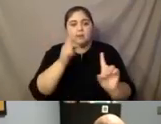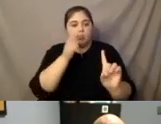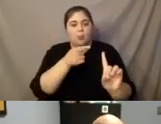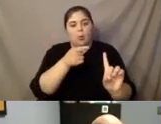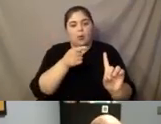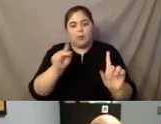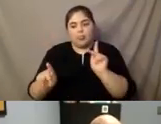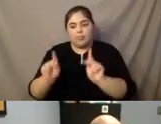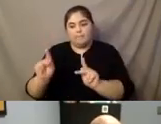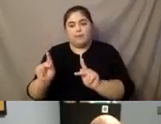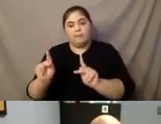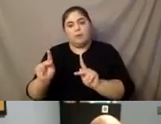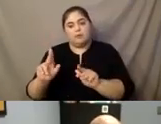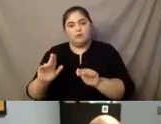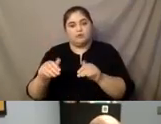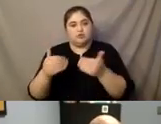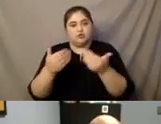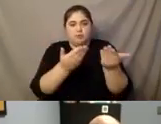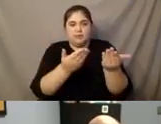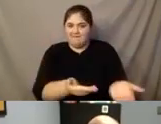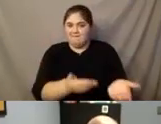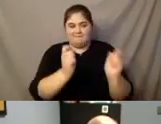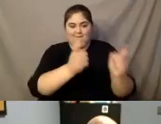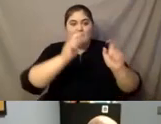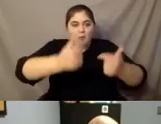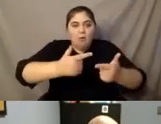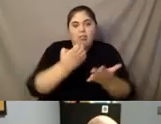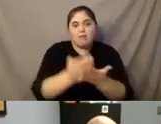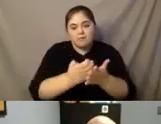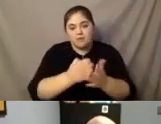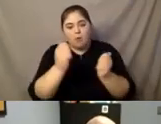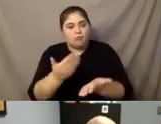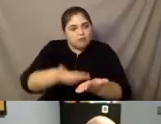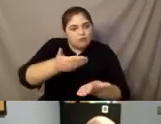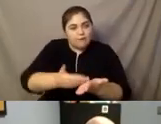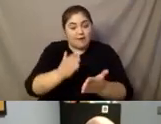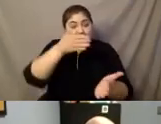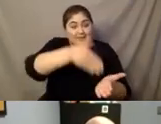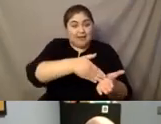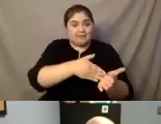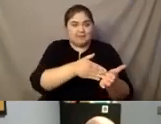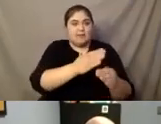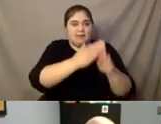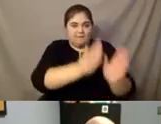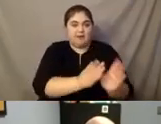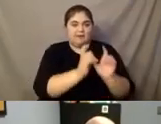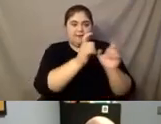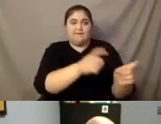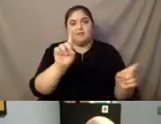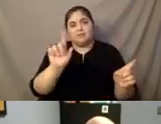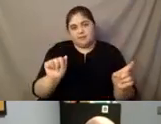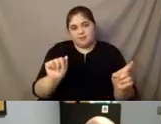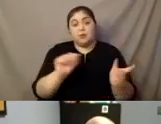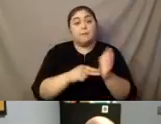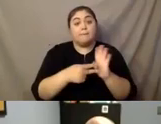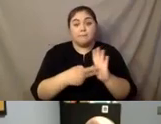essentially turn over all of the evidence and all the proof that we have against the defendant and give that over to the defense attorney so that they can really have